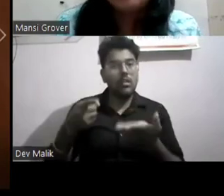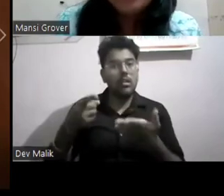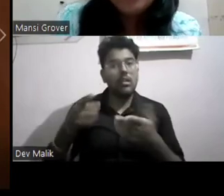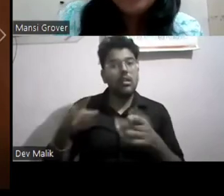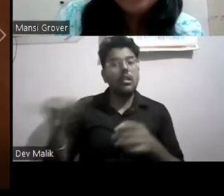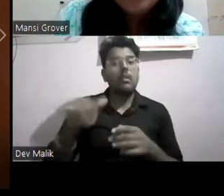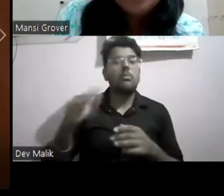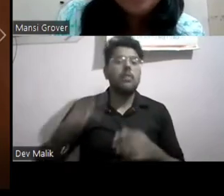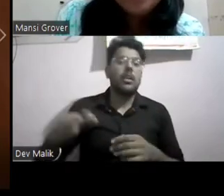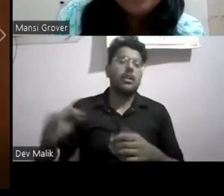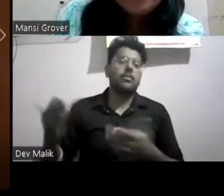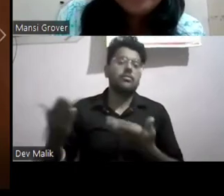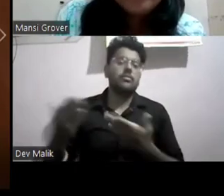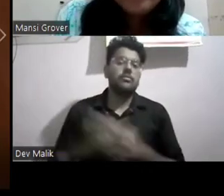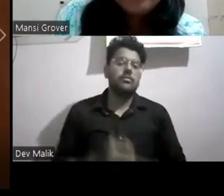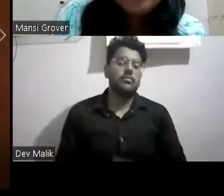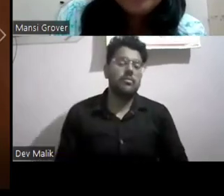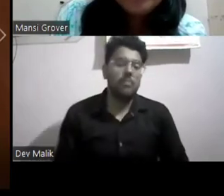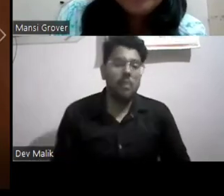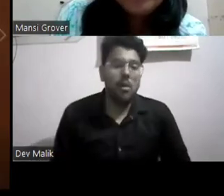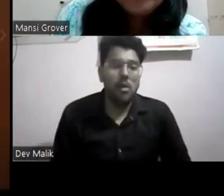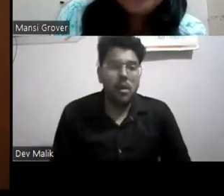child.